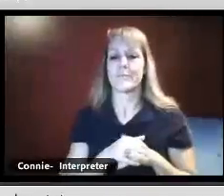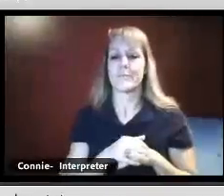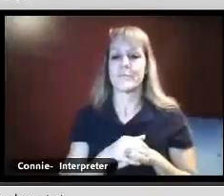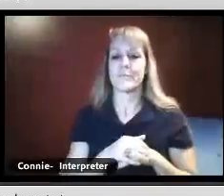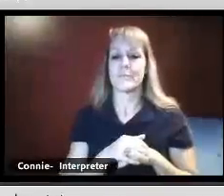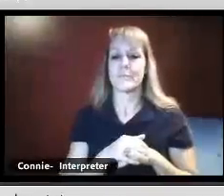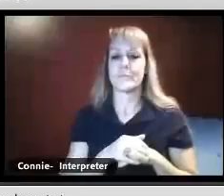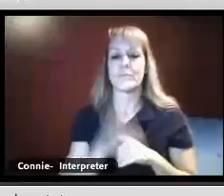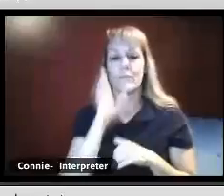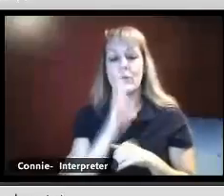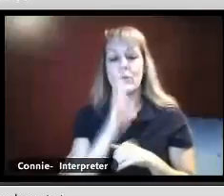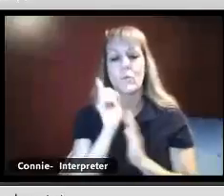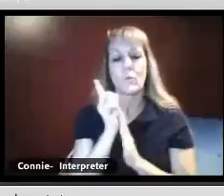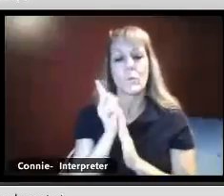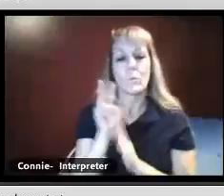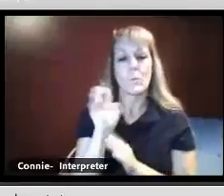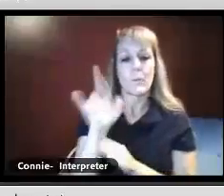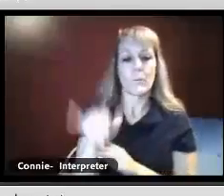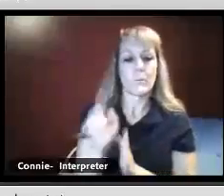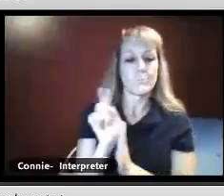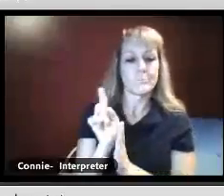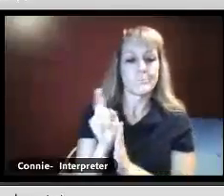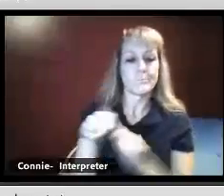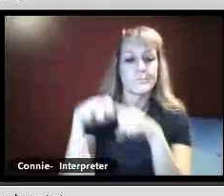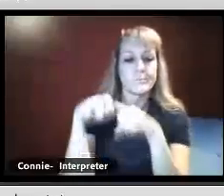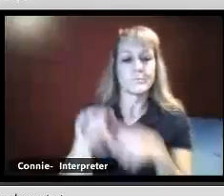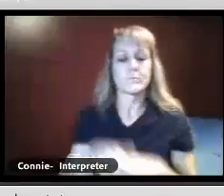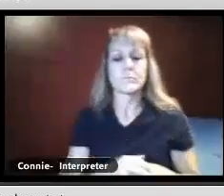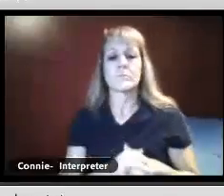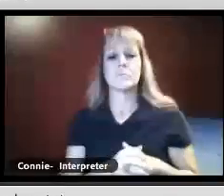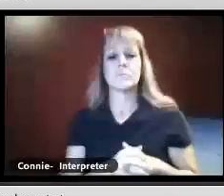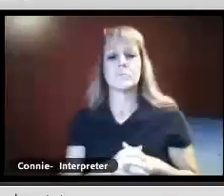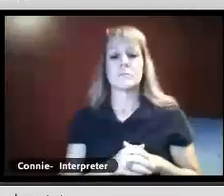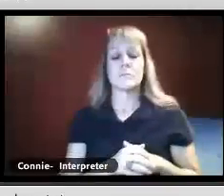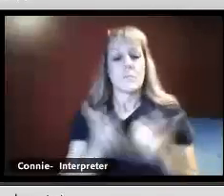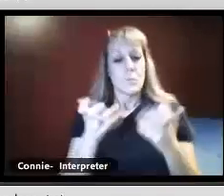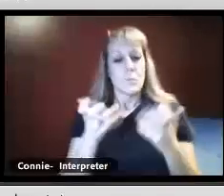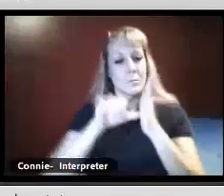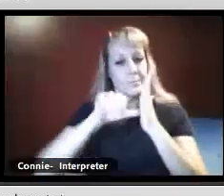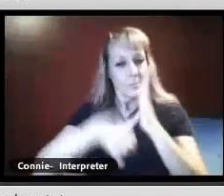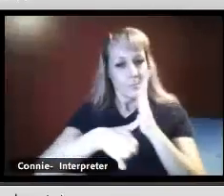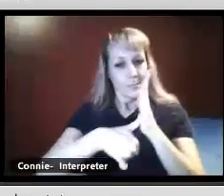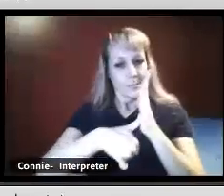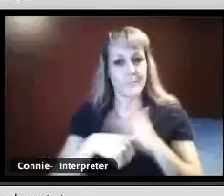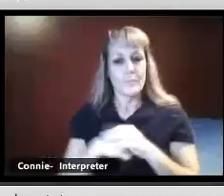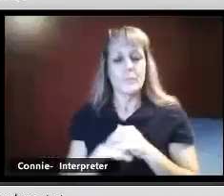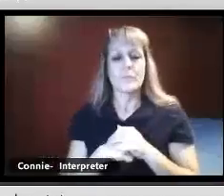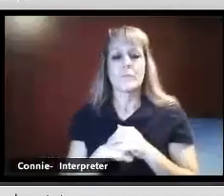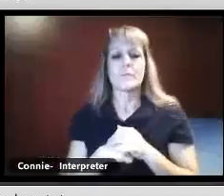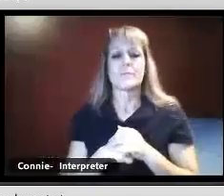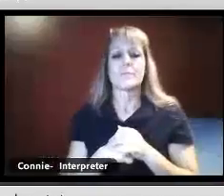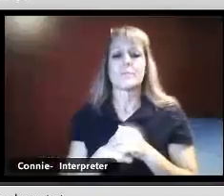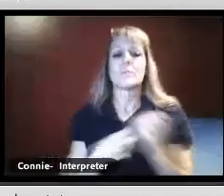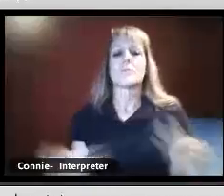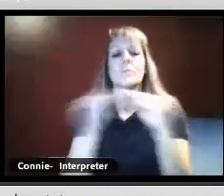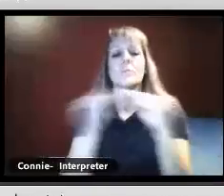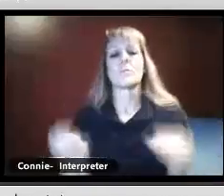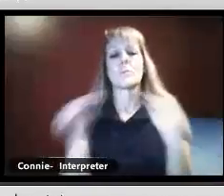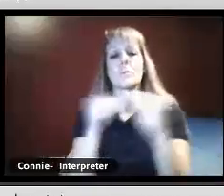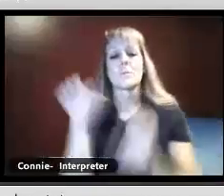I'll get with you in just a moment, Mary. But here's what I want to emphasize. Increasingly,